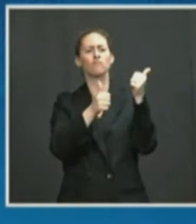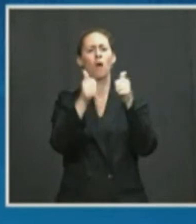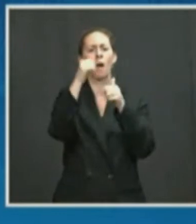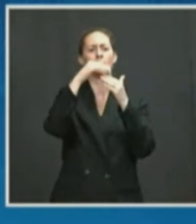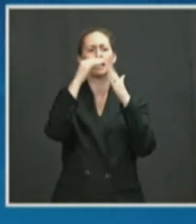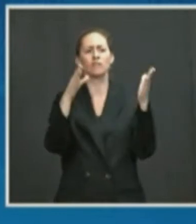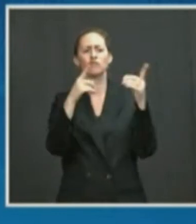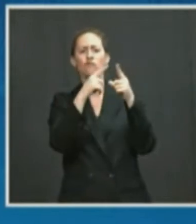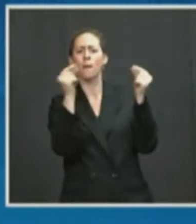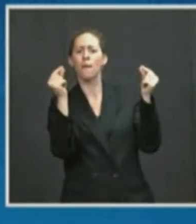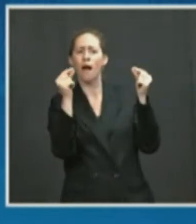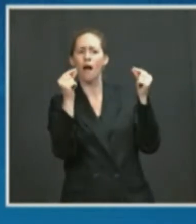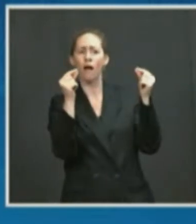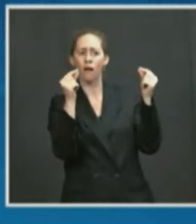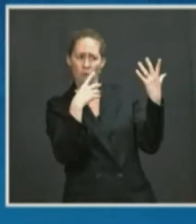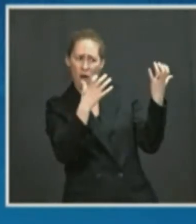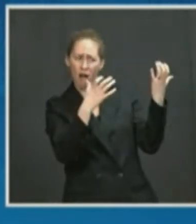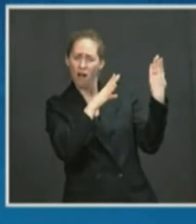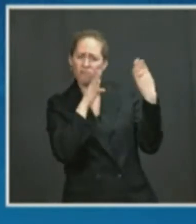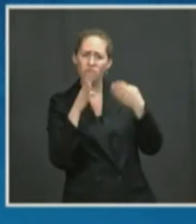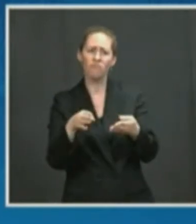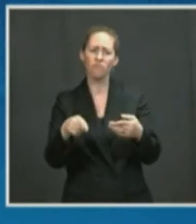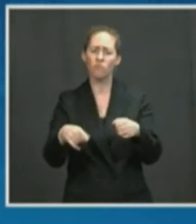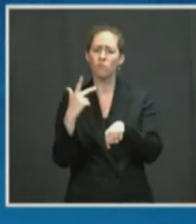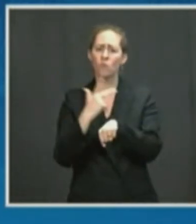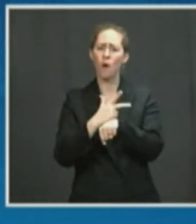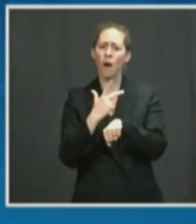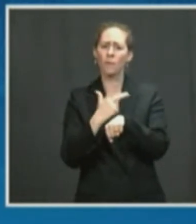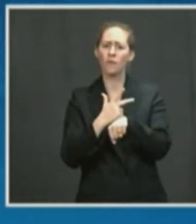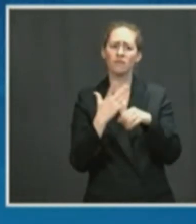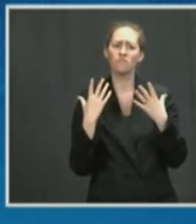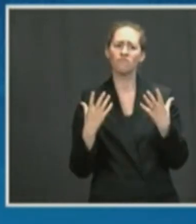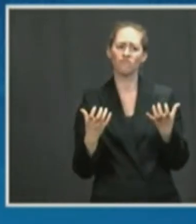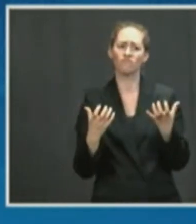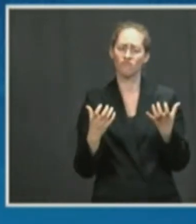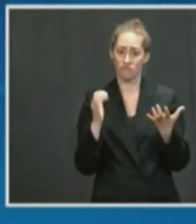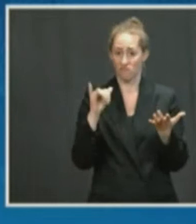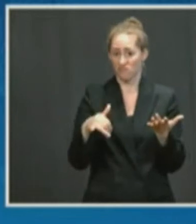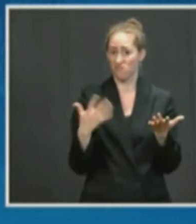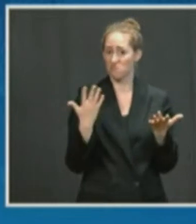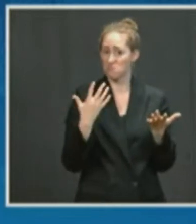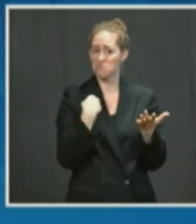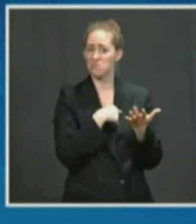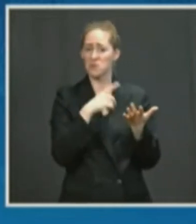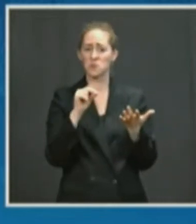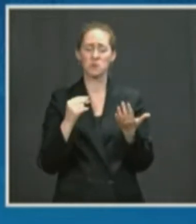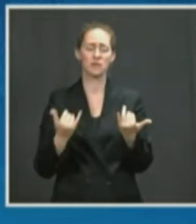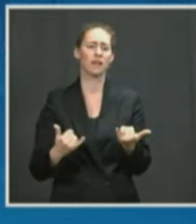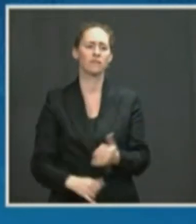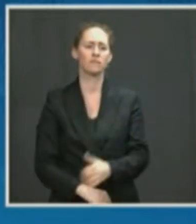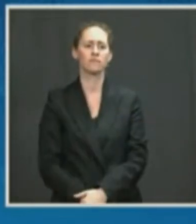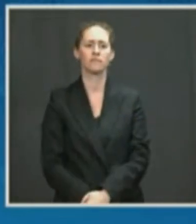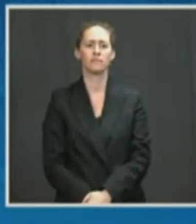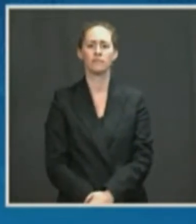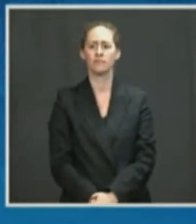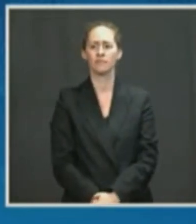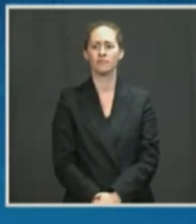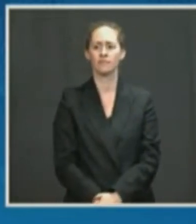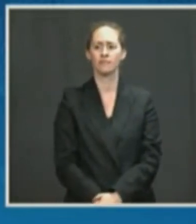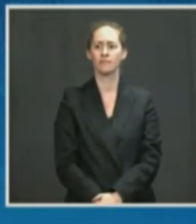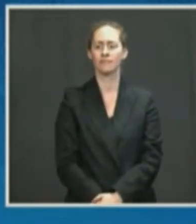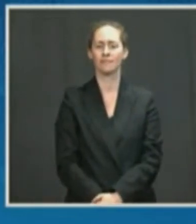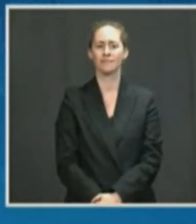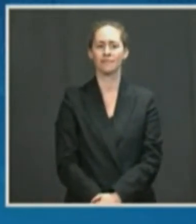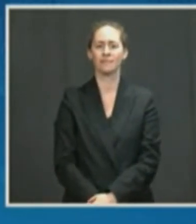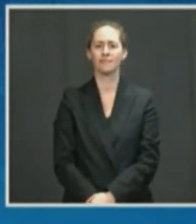Guatemala, and that is the way that we are approaching our work. Honores al egreso. Honor as President